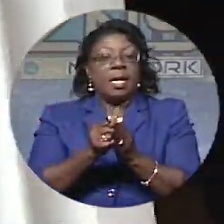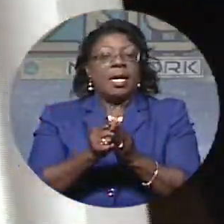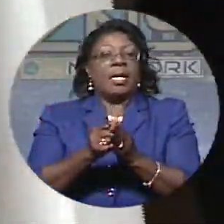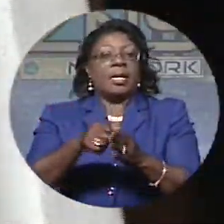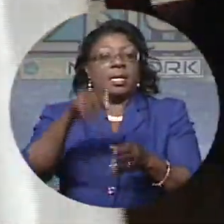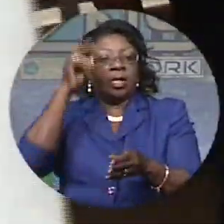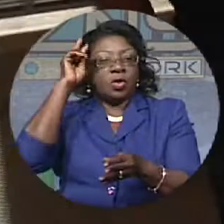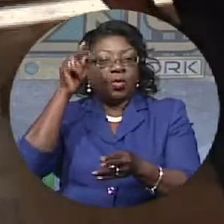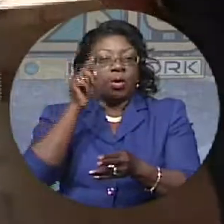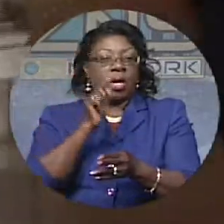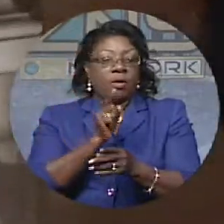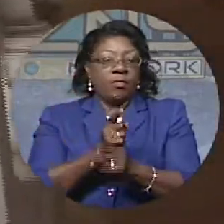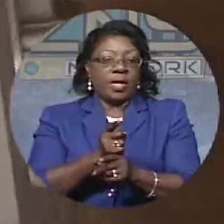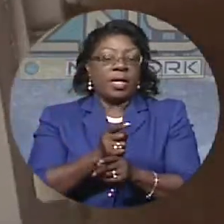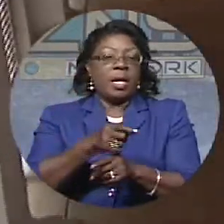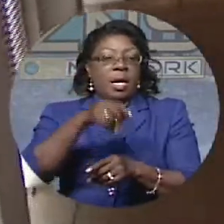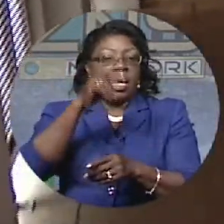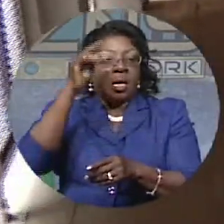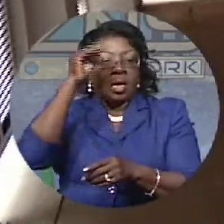Fern Carey has this.